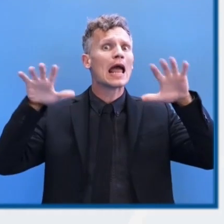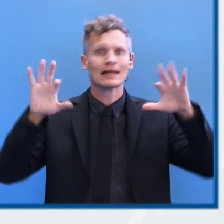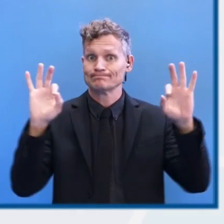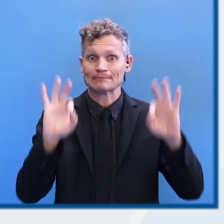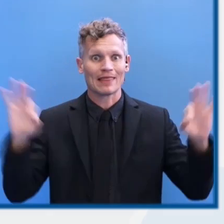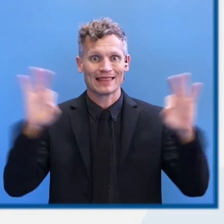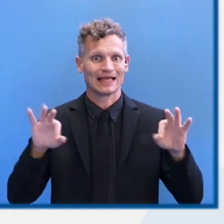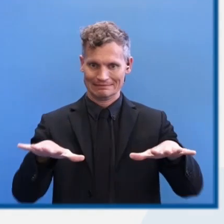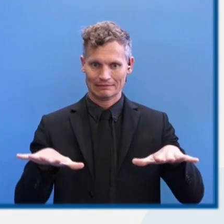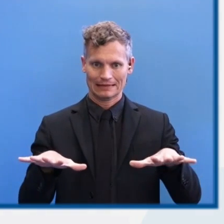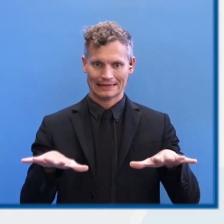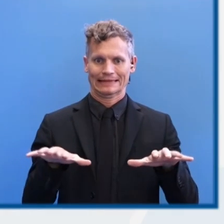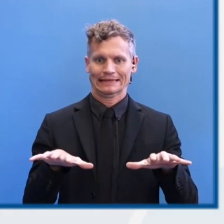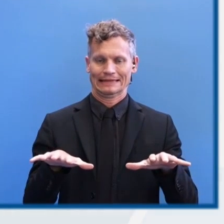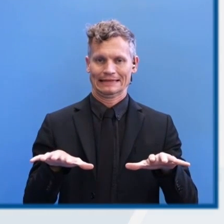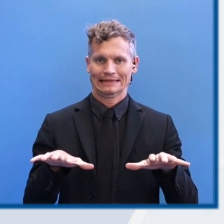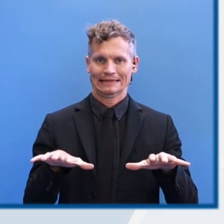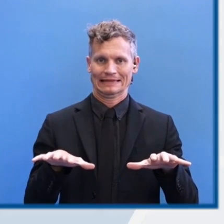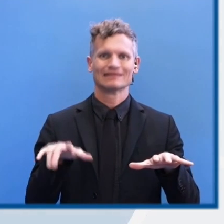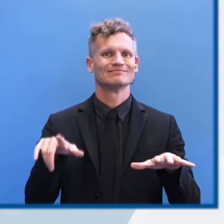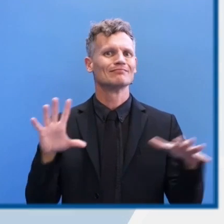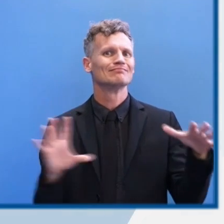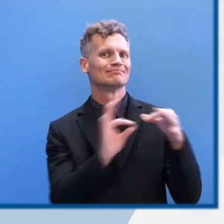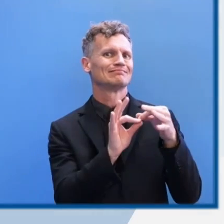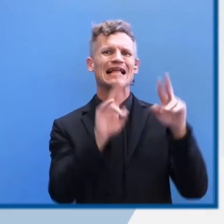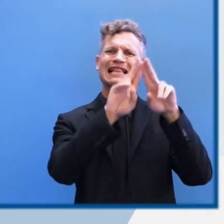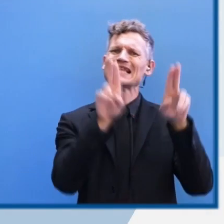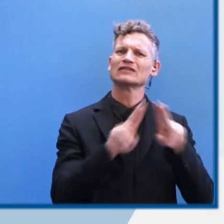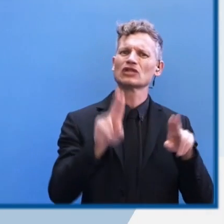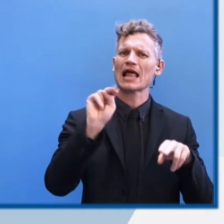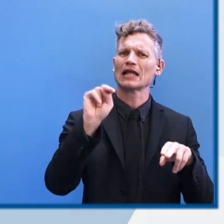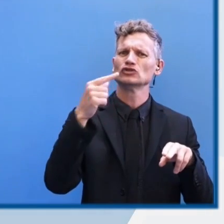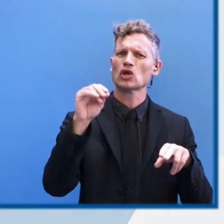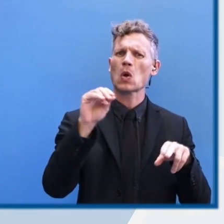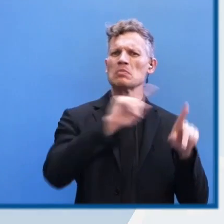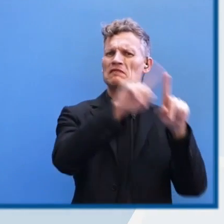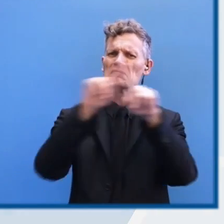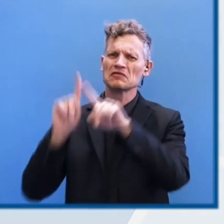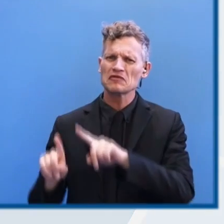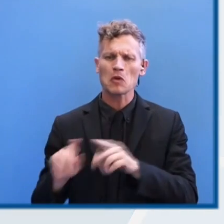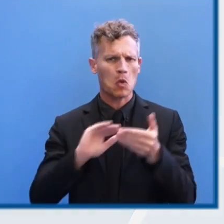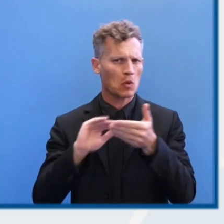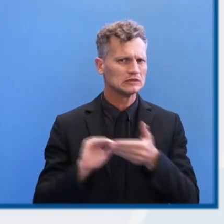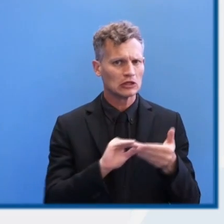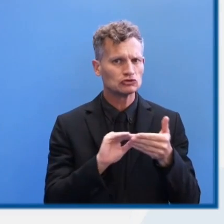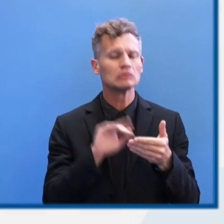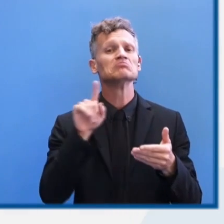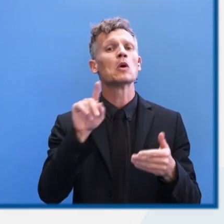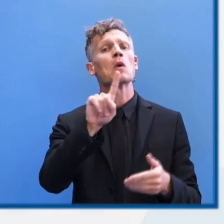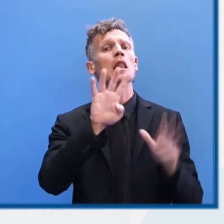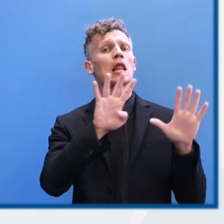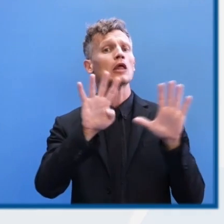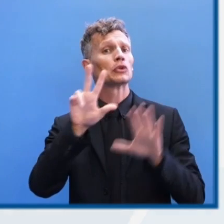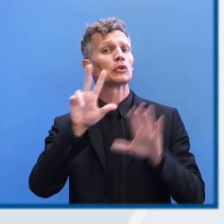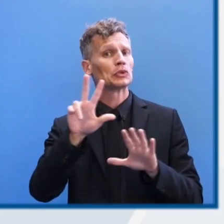NGOs. He moved to Southeast Asia in 2003 and has been working on a variety of training and other